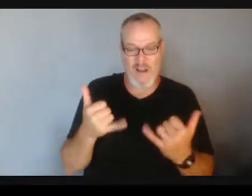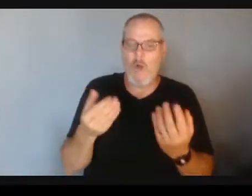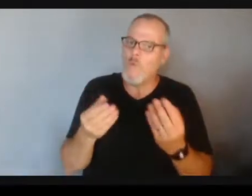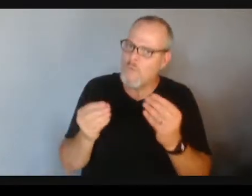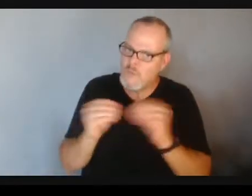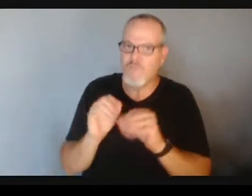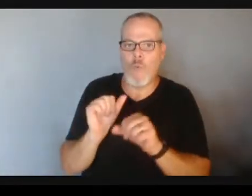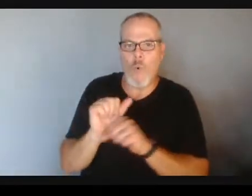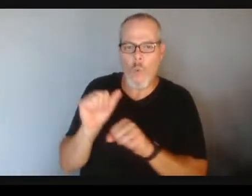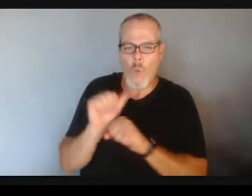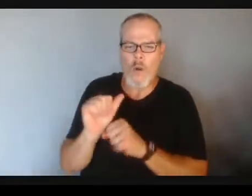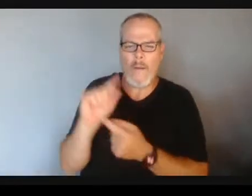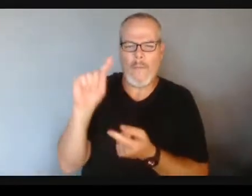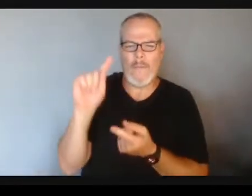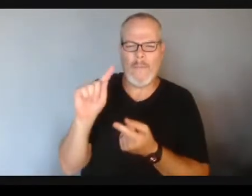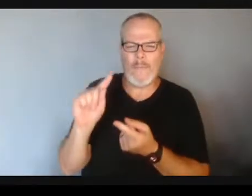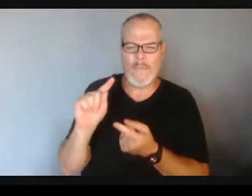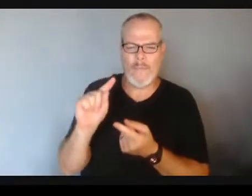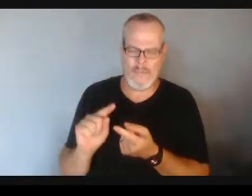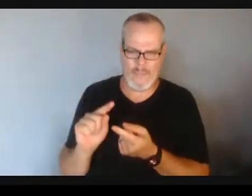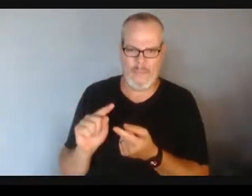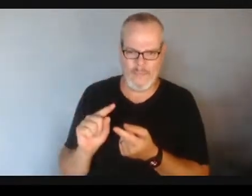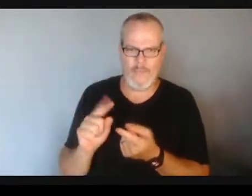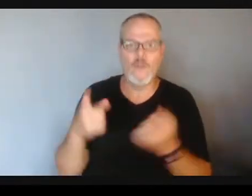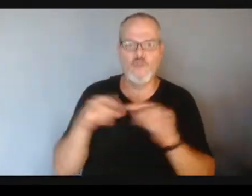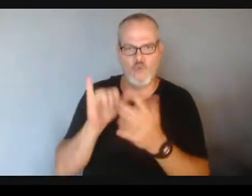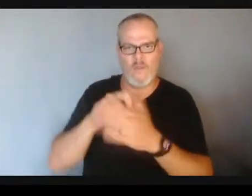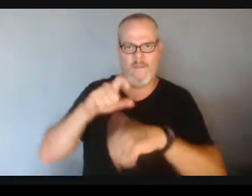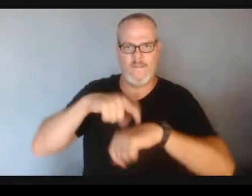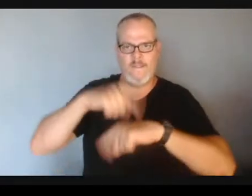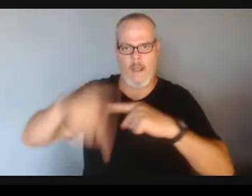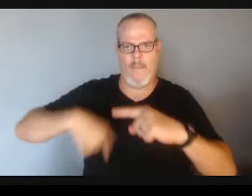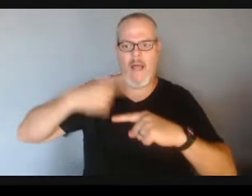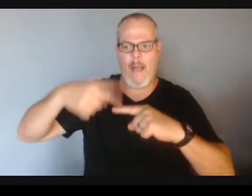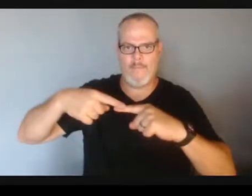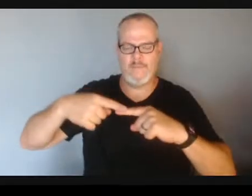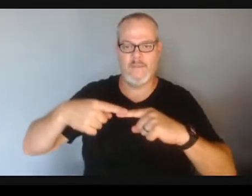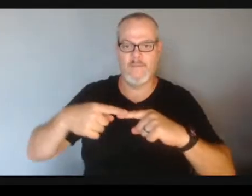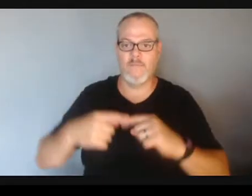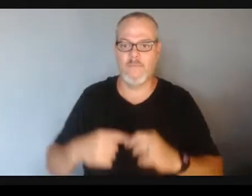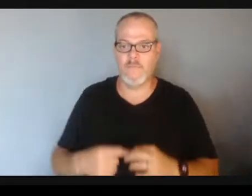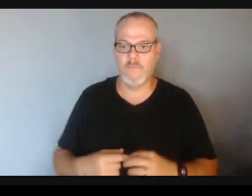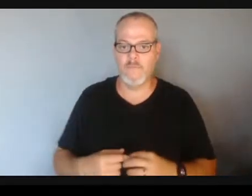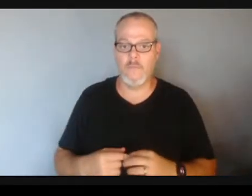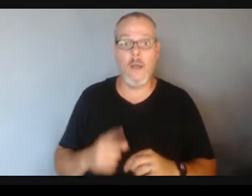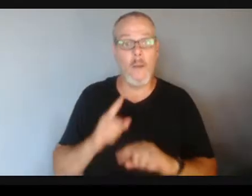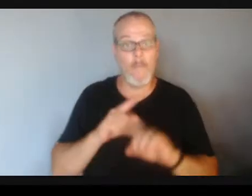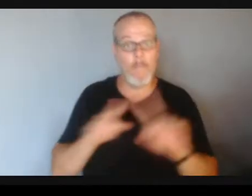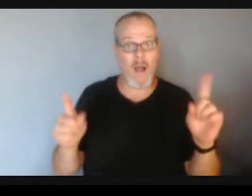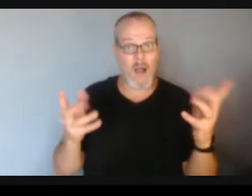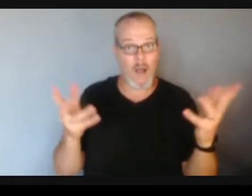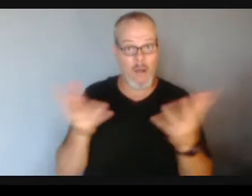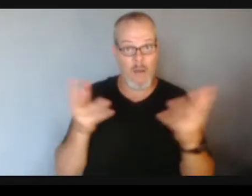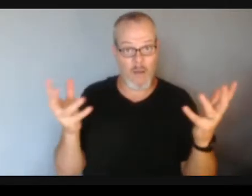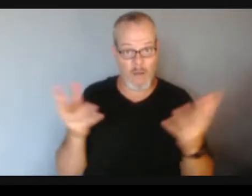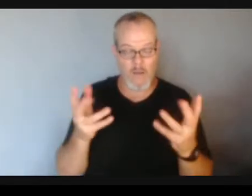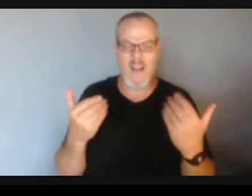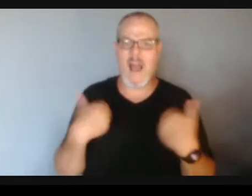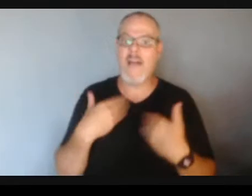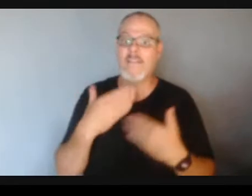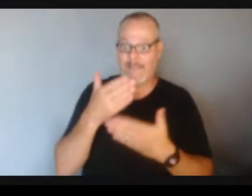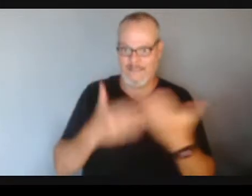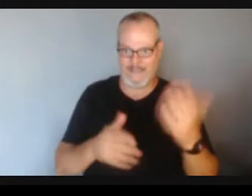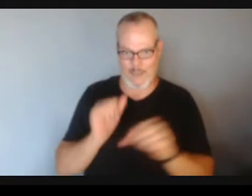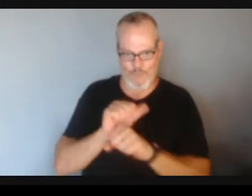done, right, throughout the rest of this time lapse. But there was a little work today